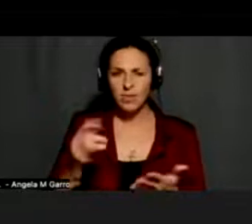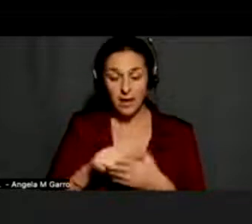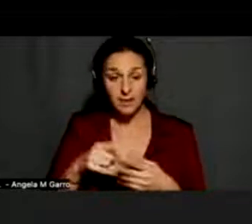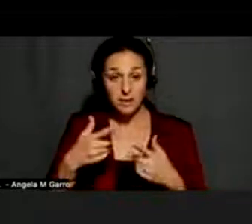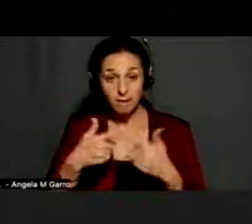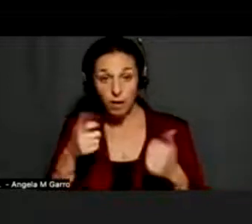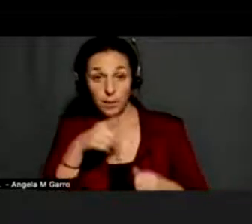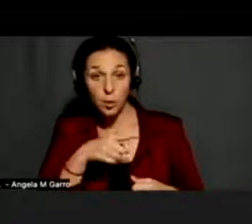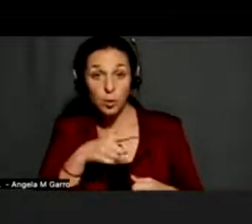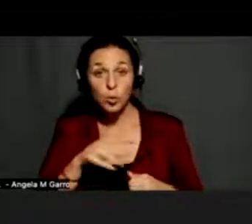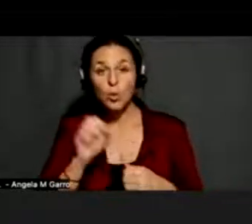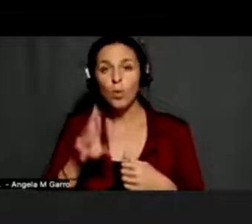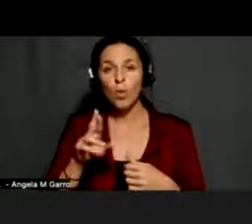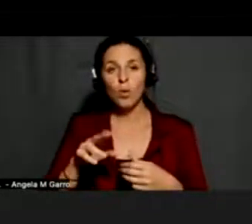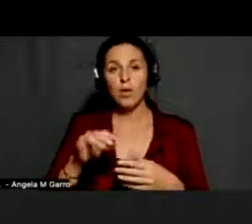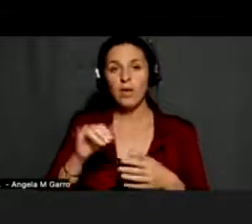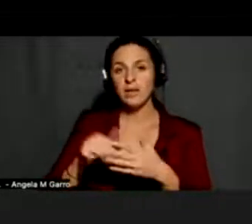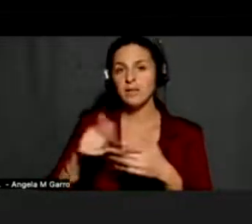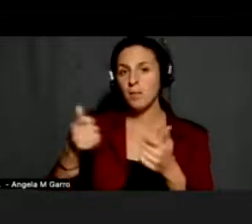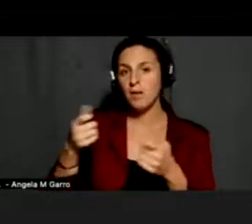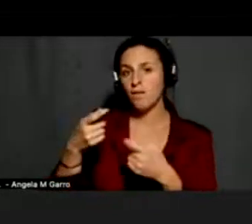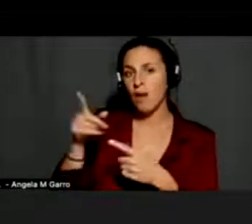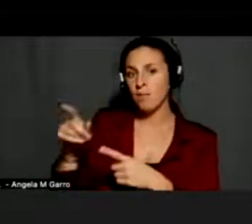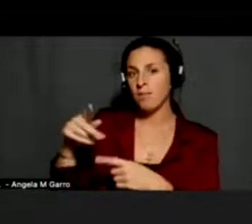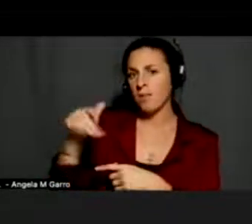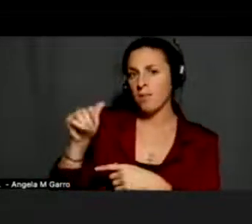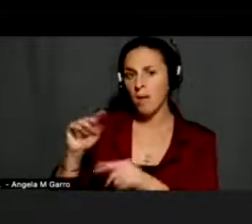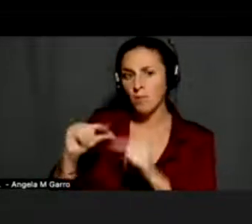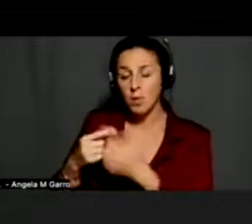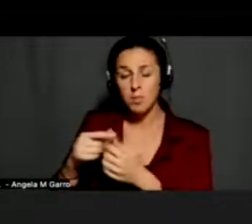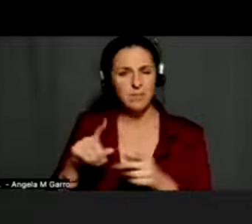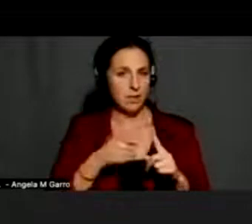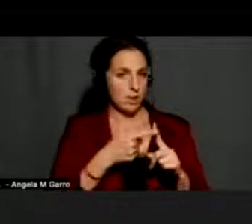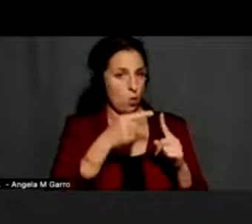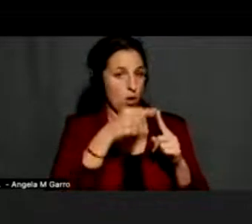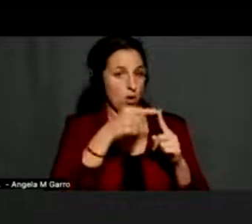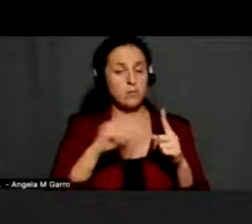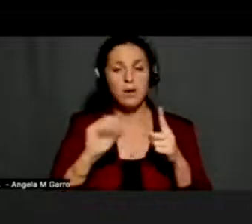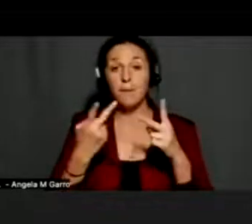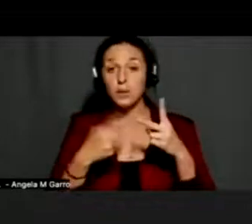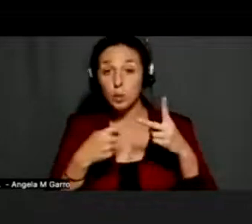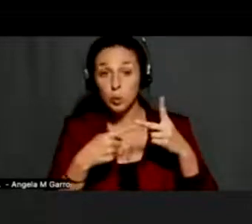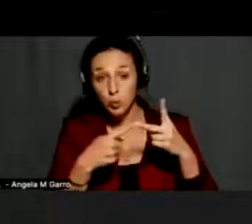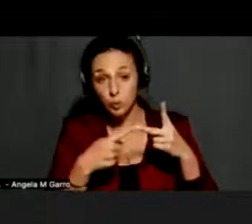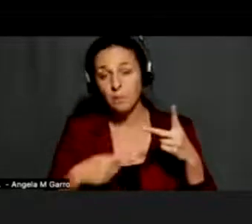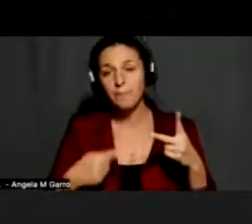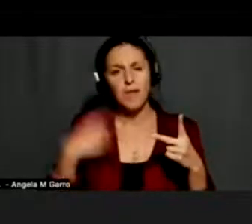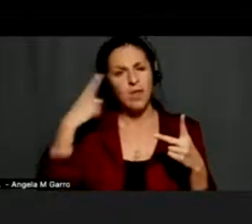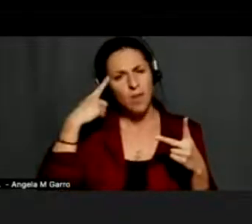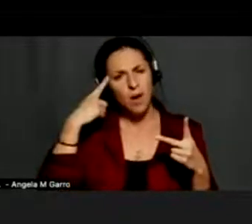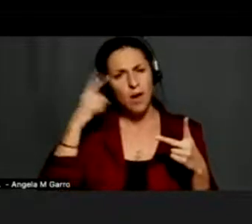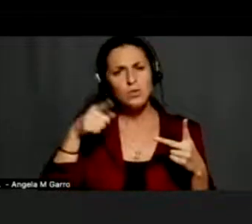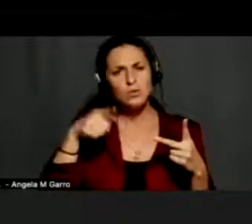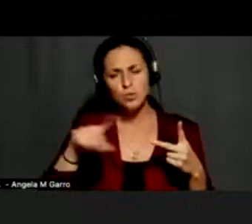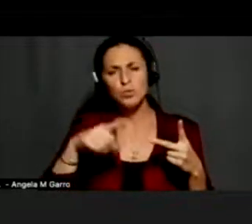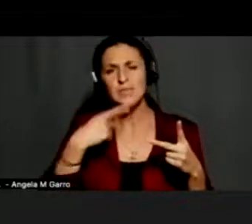is that coming from the PON group? Number one. Number two, I thought that you had said in